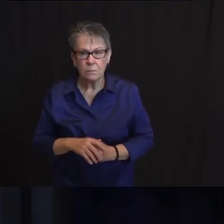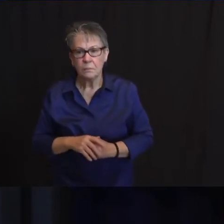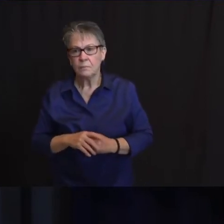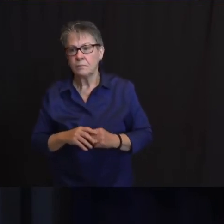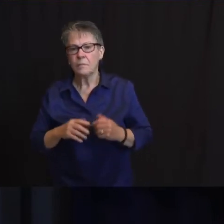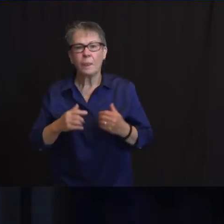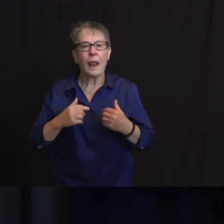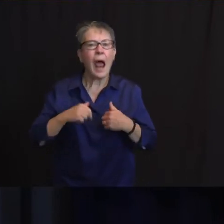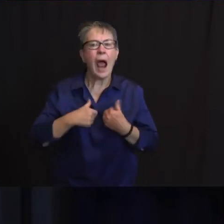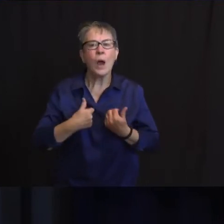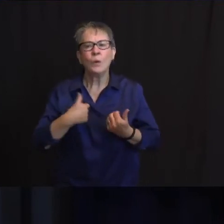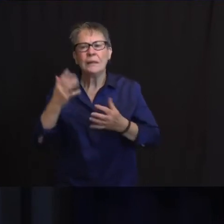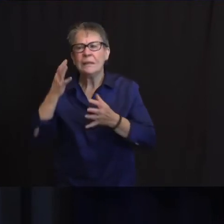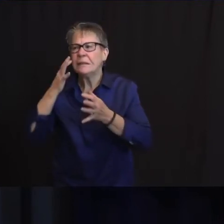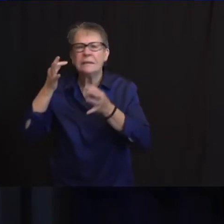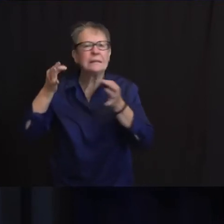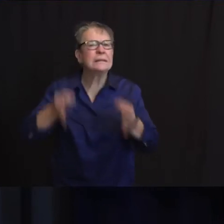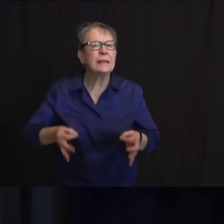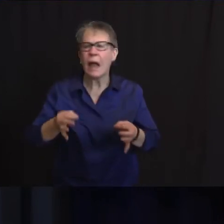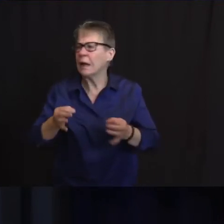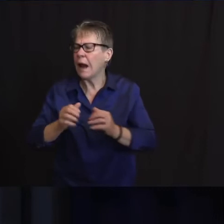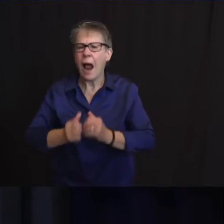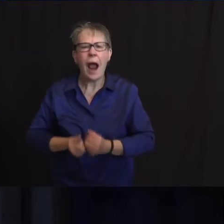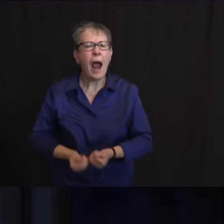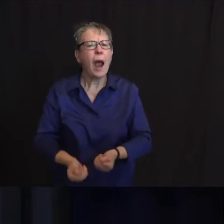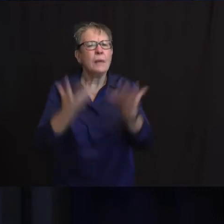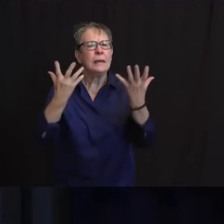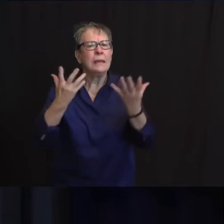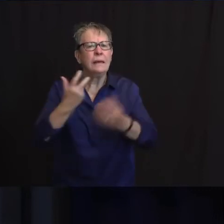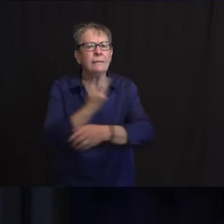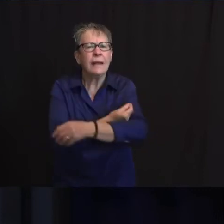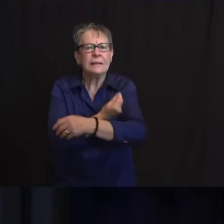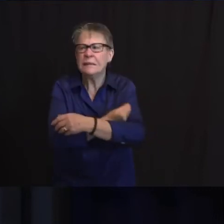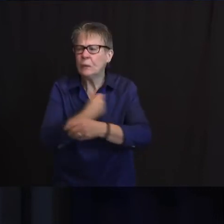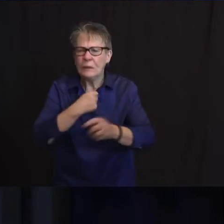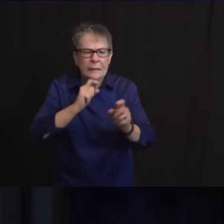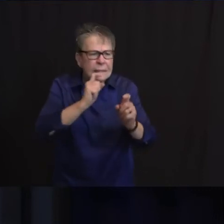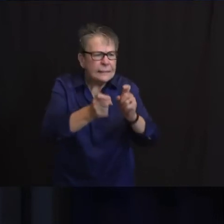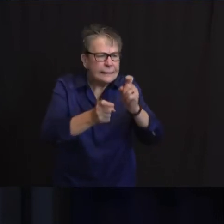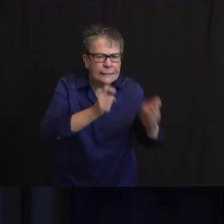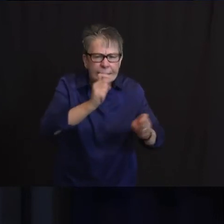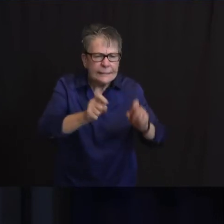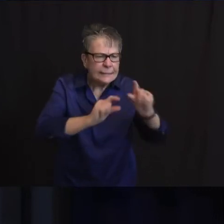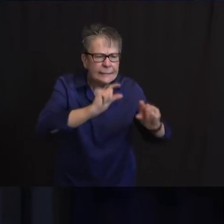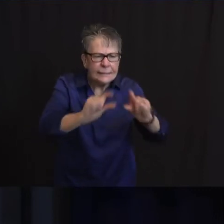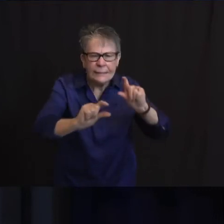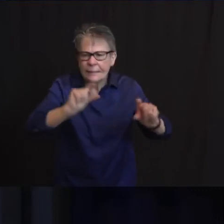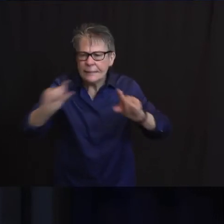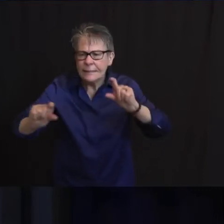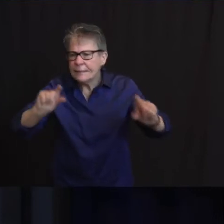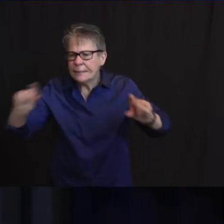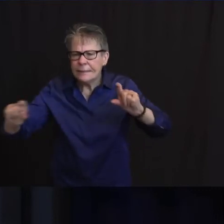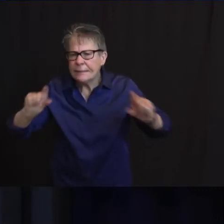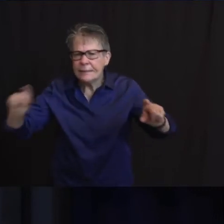weekly allocation. It's based on a multitude of factors, including the current inventory at the site,